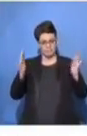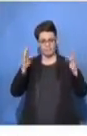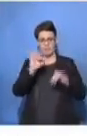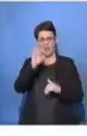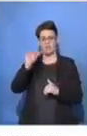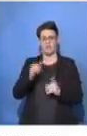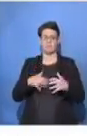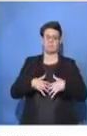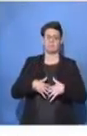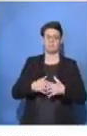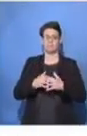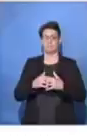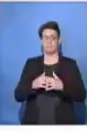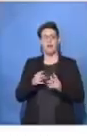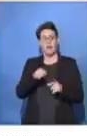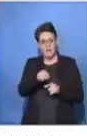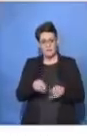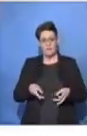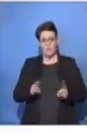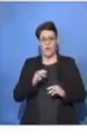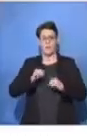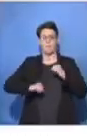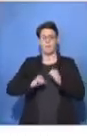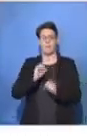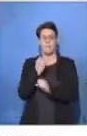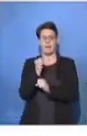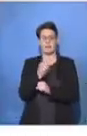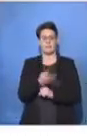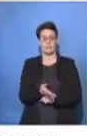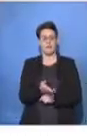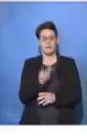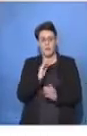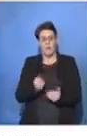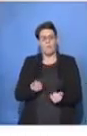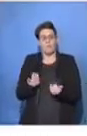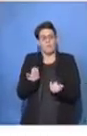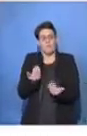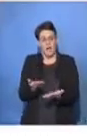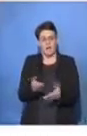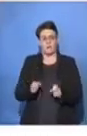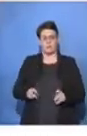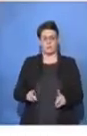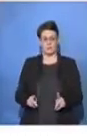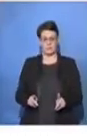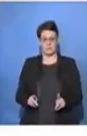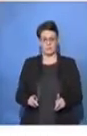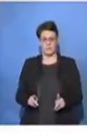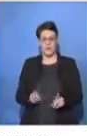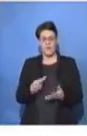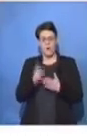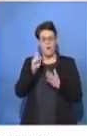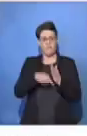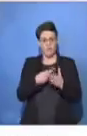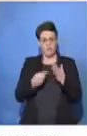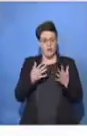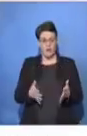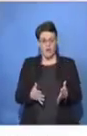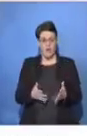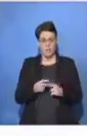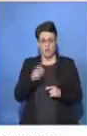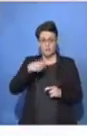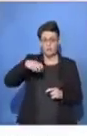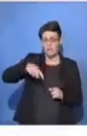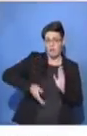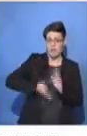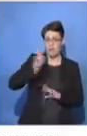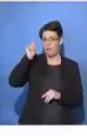Africa for creating this kind of mechanism, which provides opportunity for voters who cannot travel to